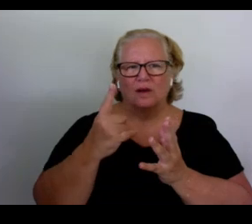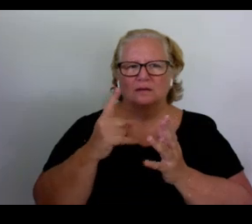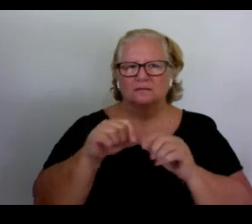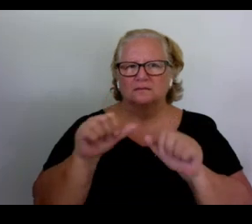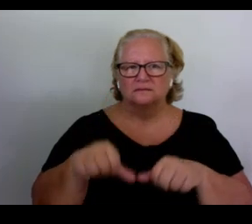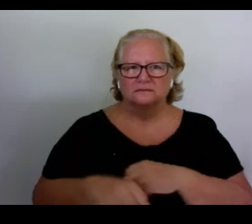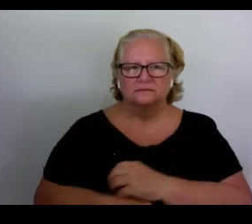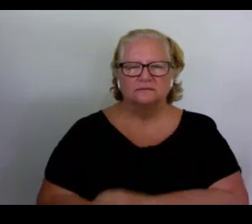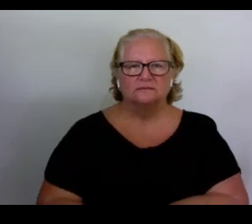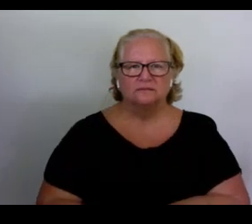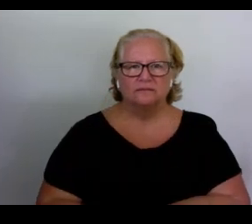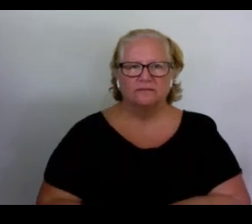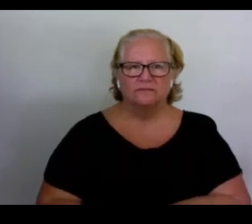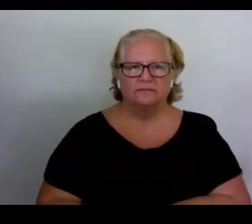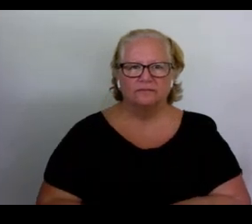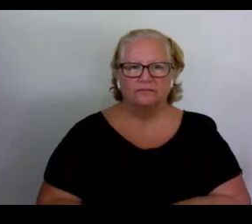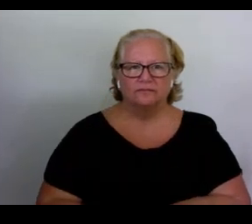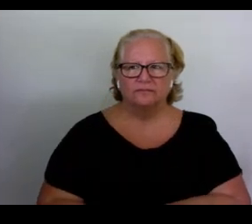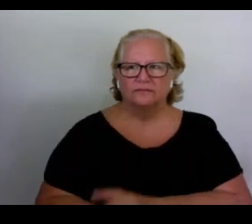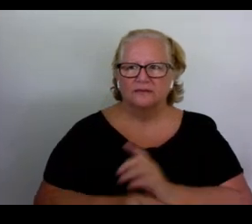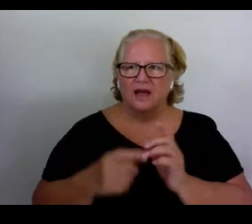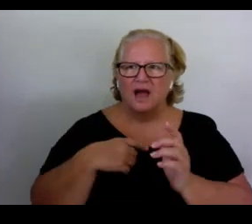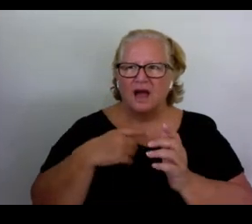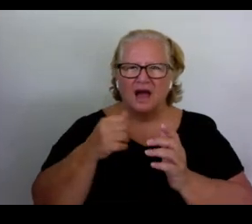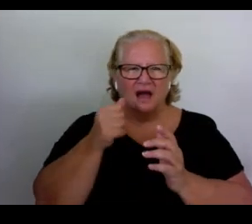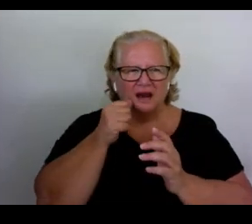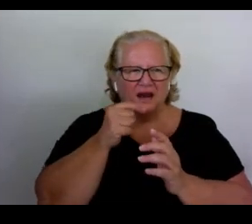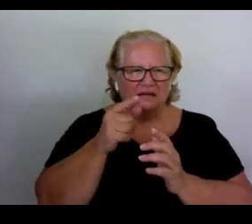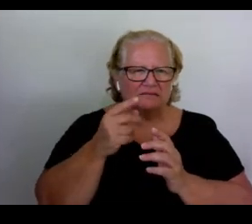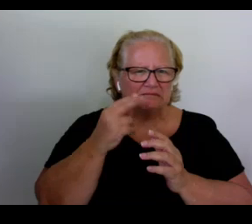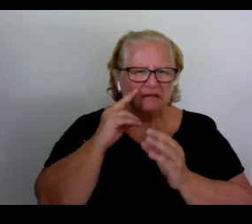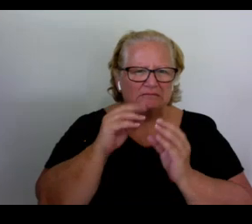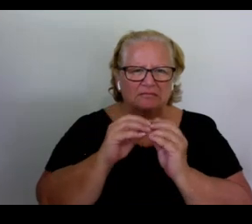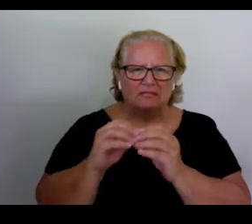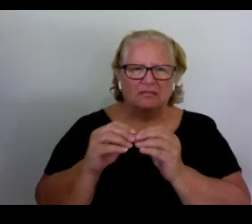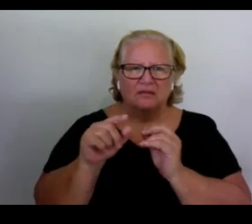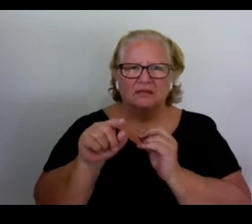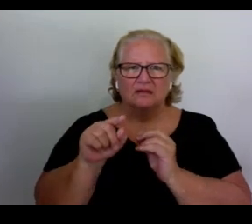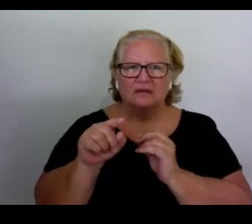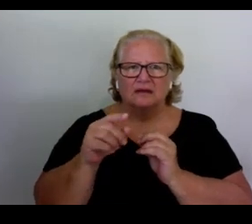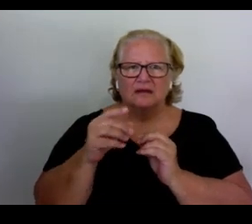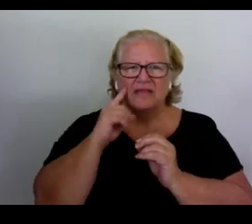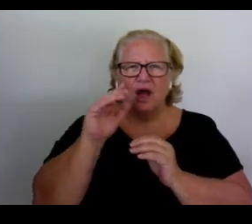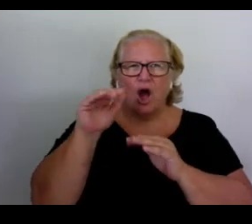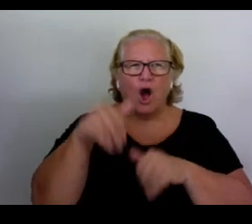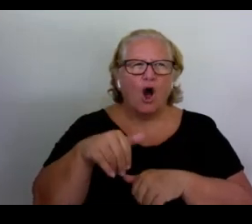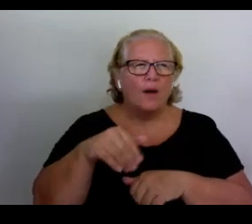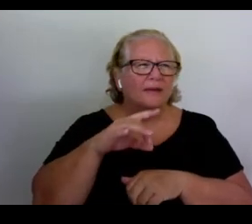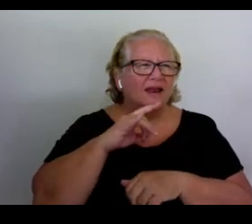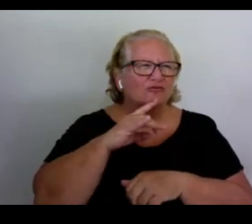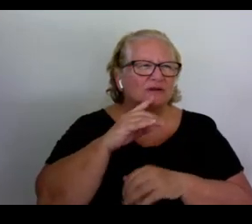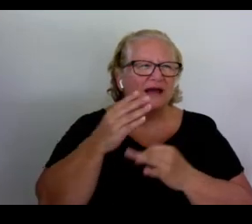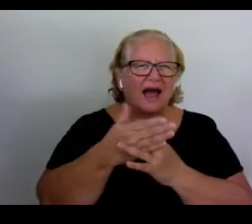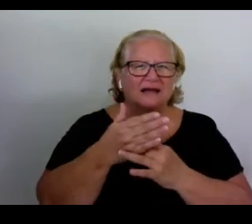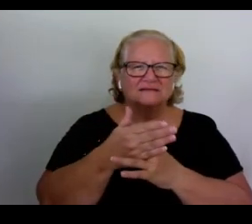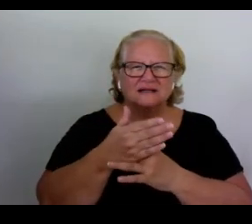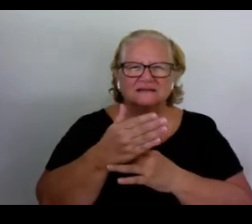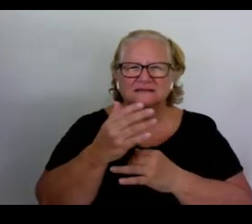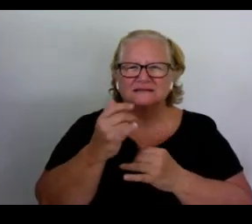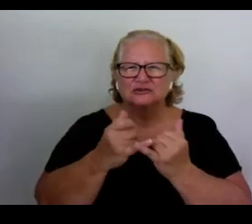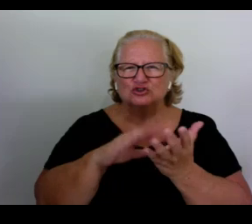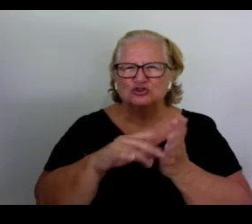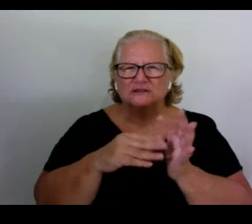People online will help me with the acronym there. I just know it as HIAS. Yeah, I think it's the Home Electricity Access Scheme, or words to that.